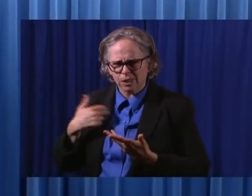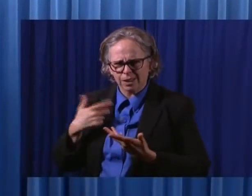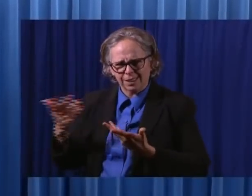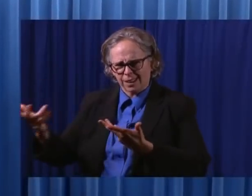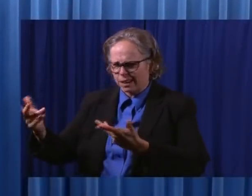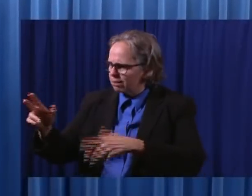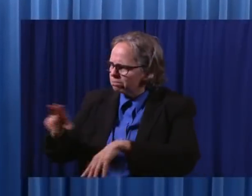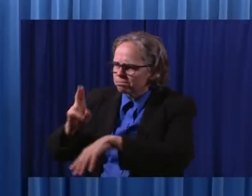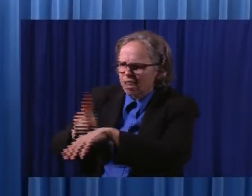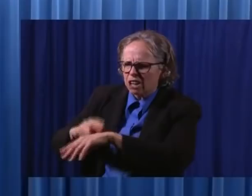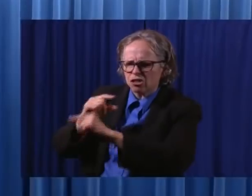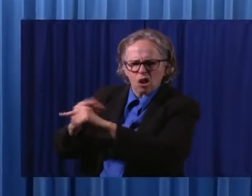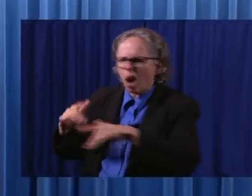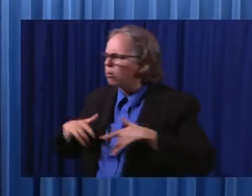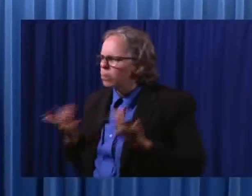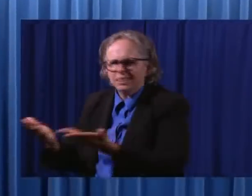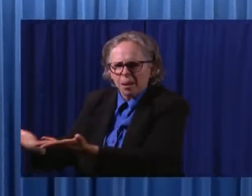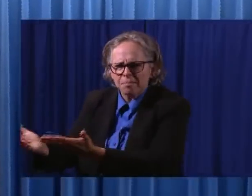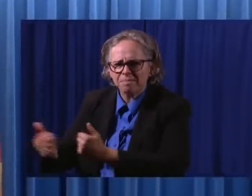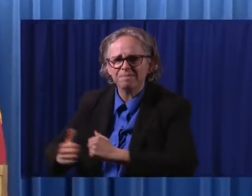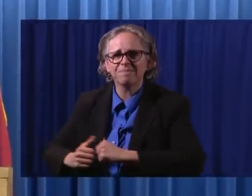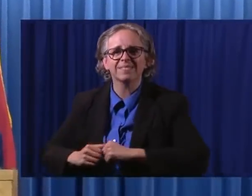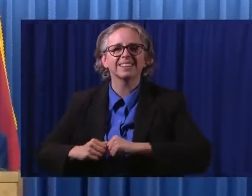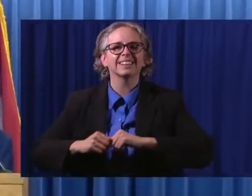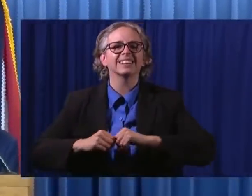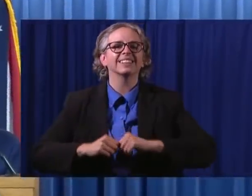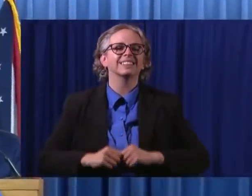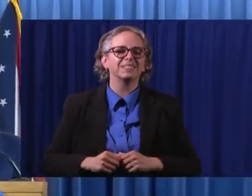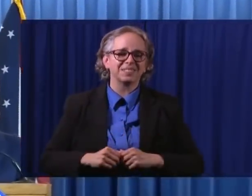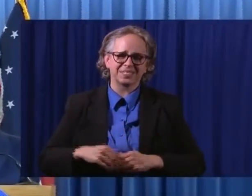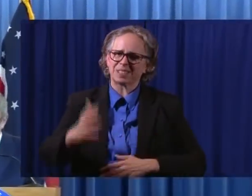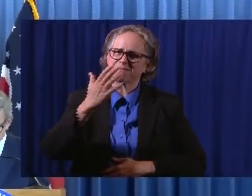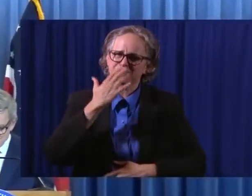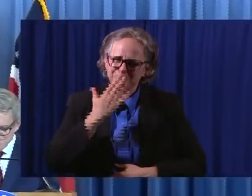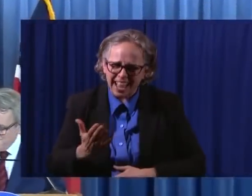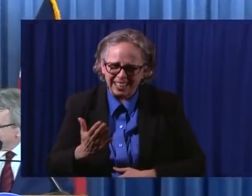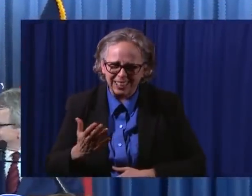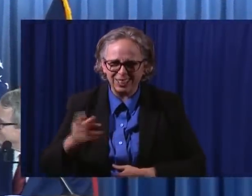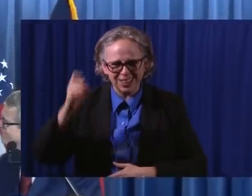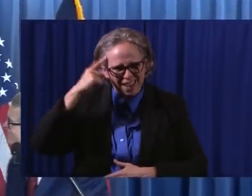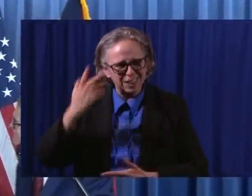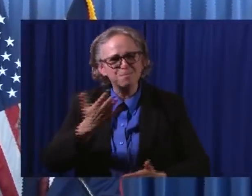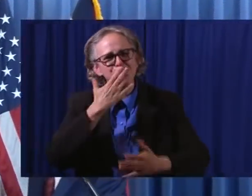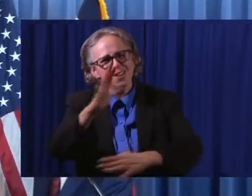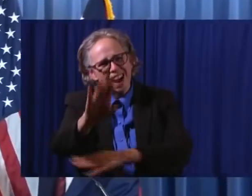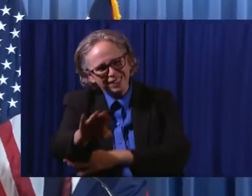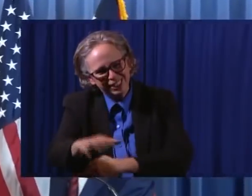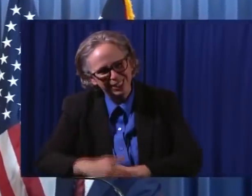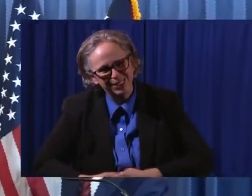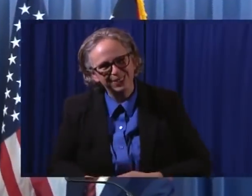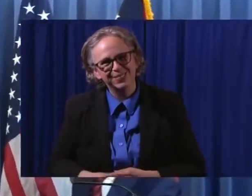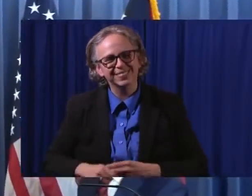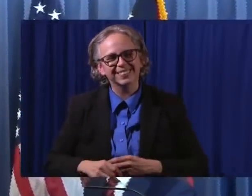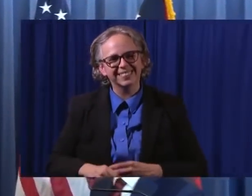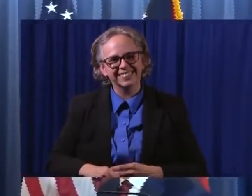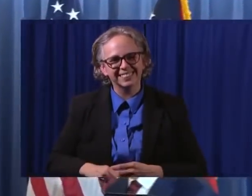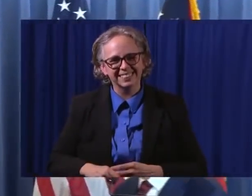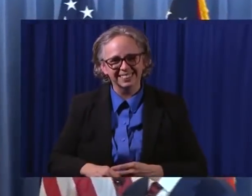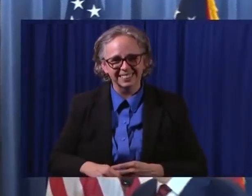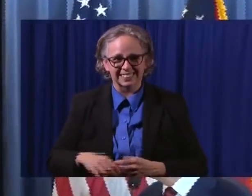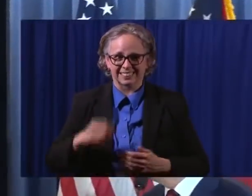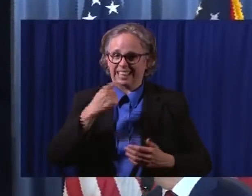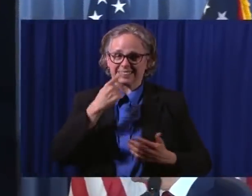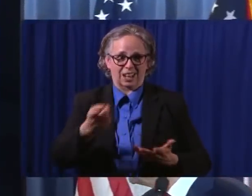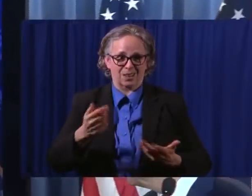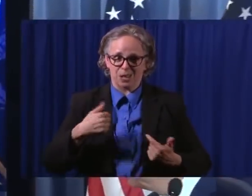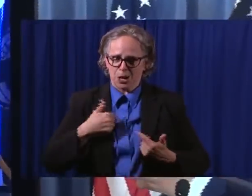the testing around the state. Well, thank you, Governor. Good afternoon. I can say for sure that being a new grandparent